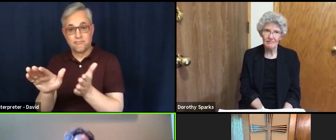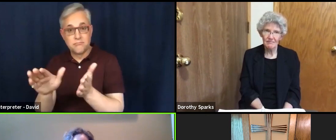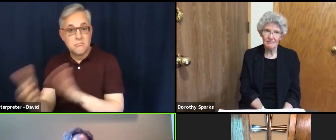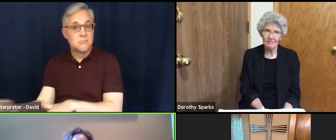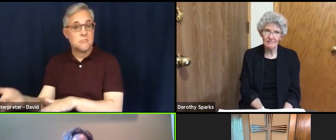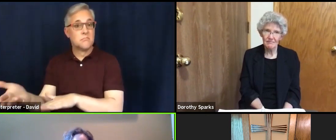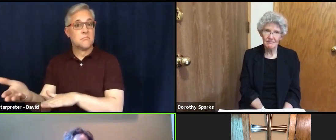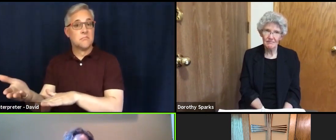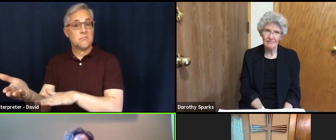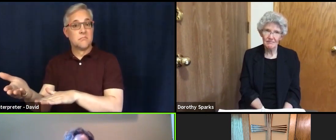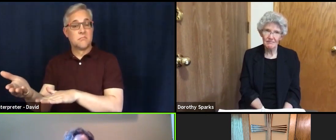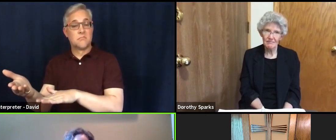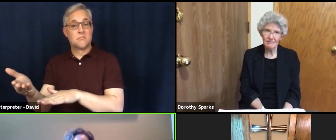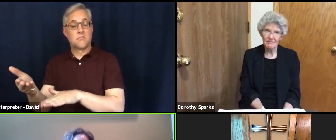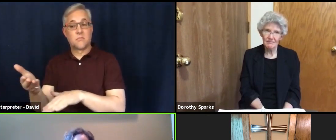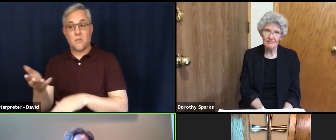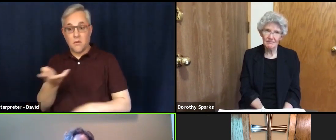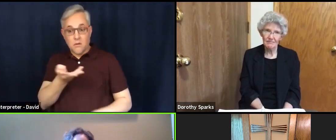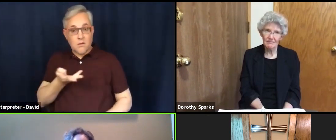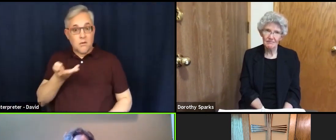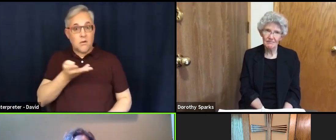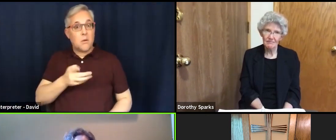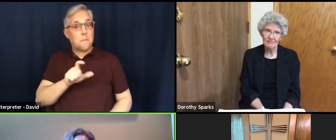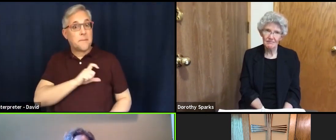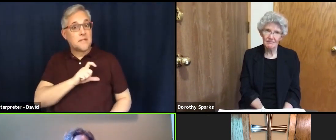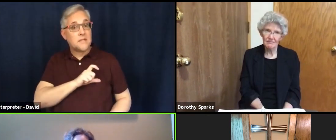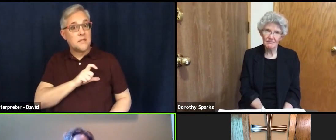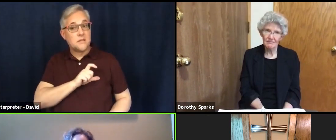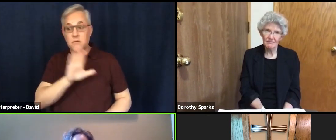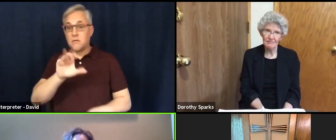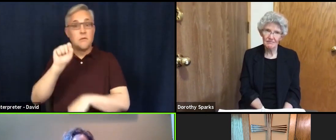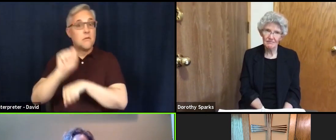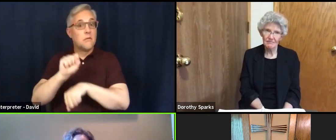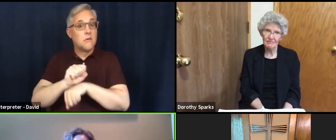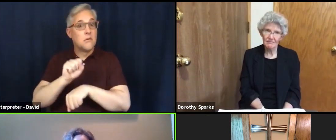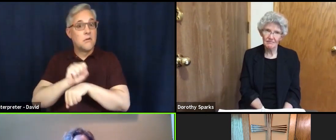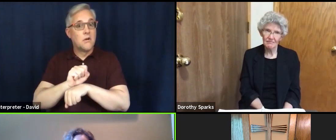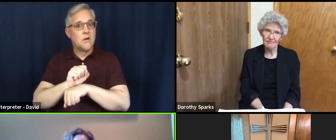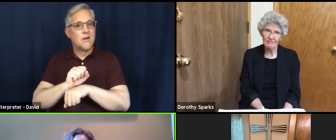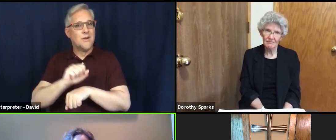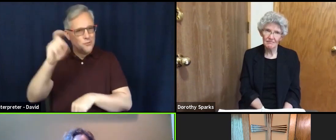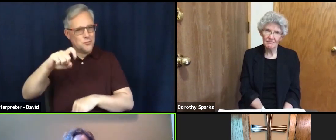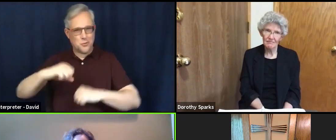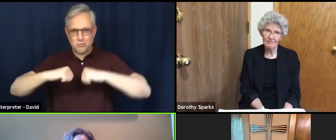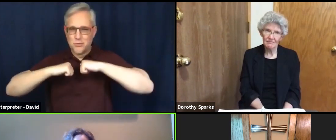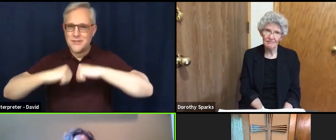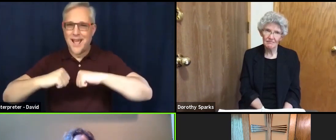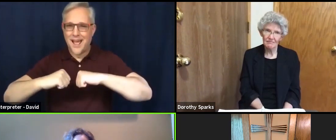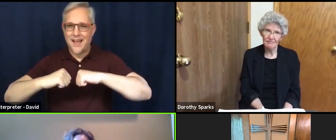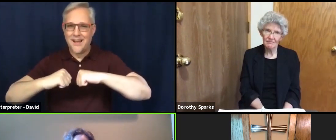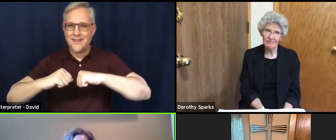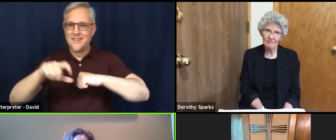The police who are called to protect and to serve.